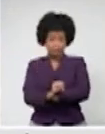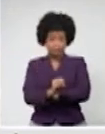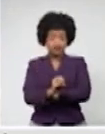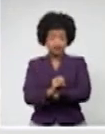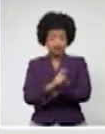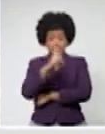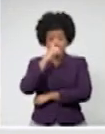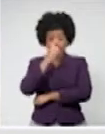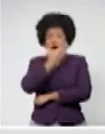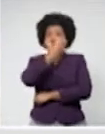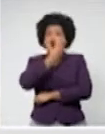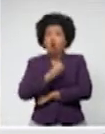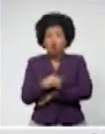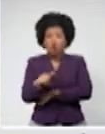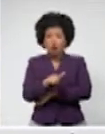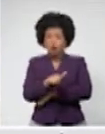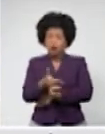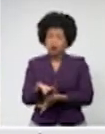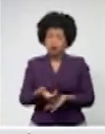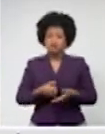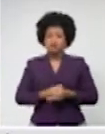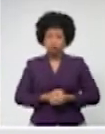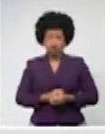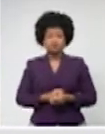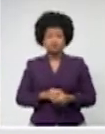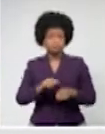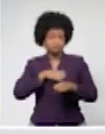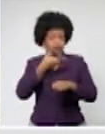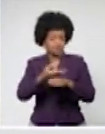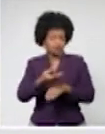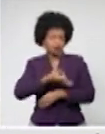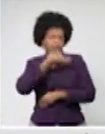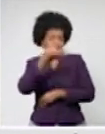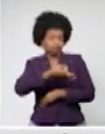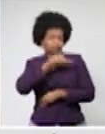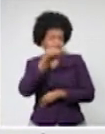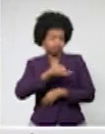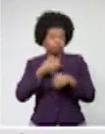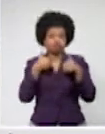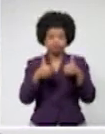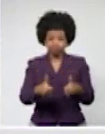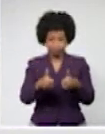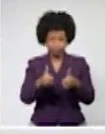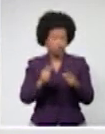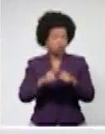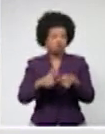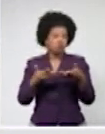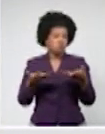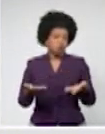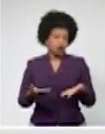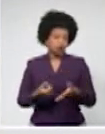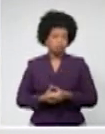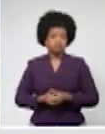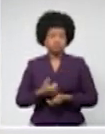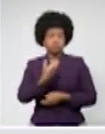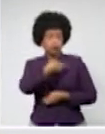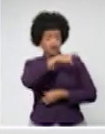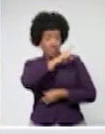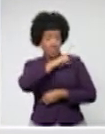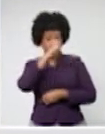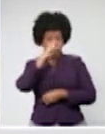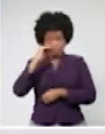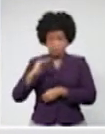Mariel municipality and 1 to Bauta. In Havana, the 24 positive cases belong to Habana del Este,